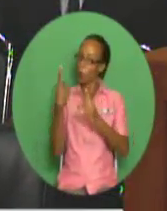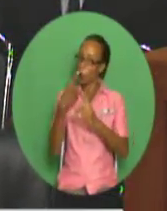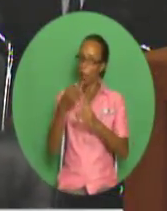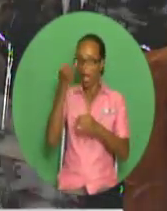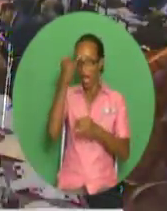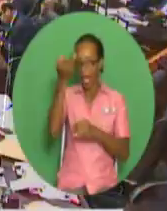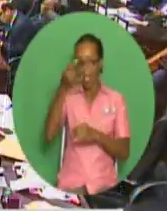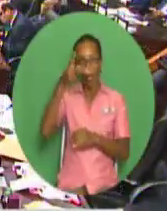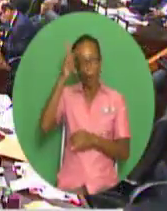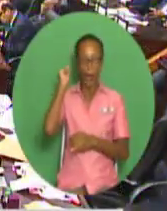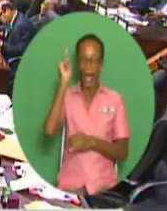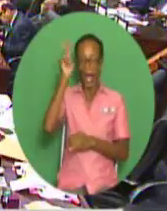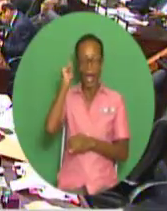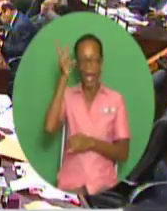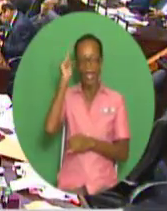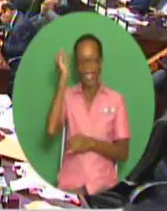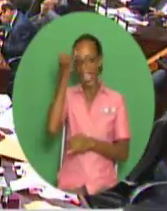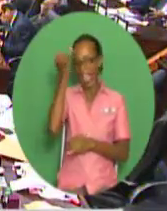Upandi.